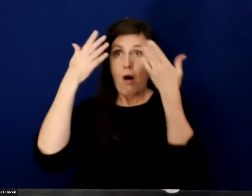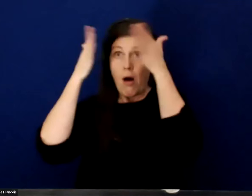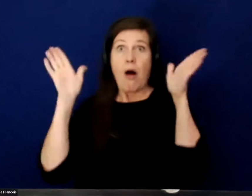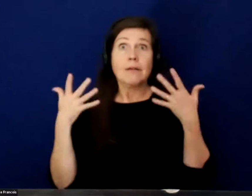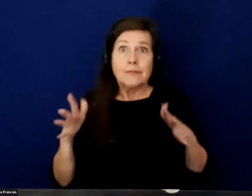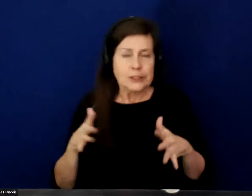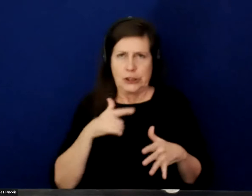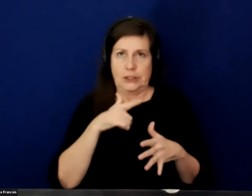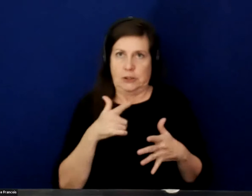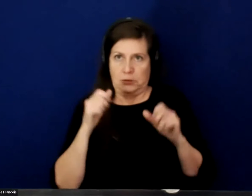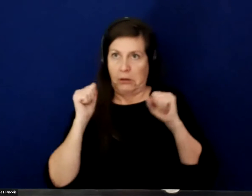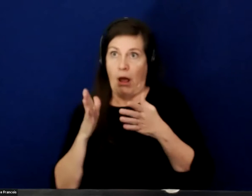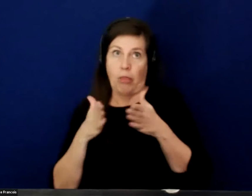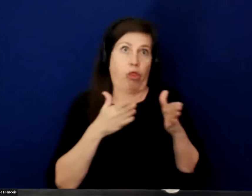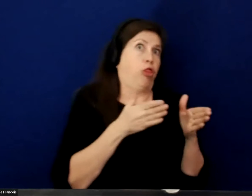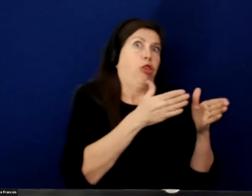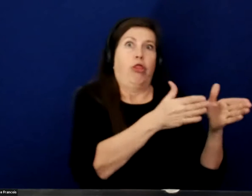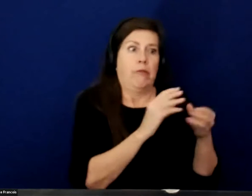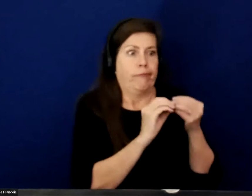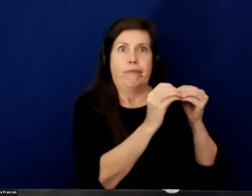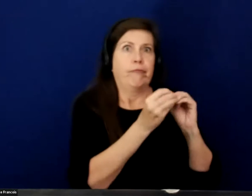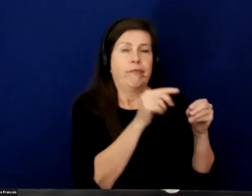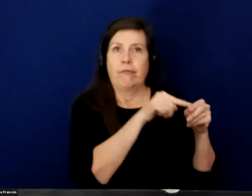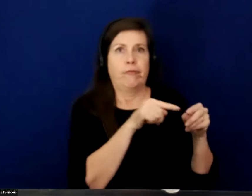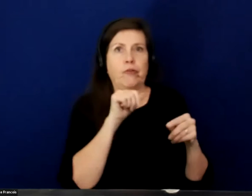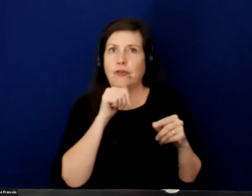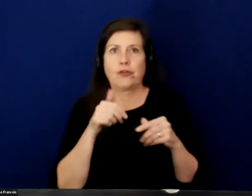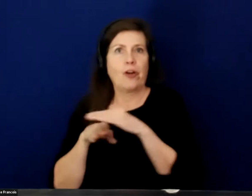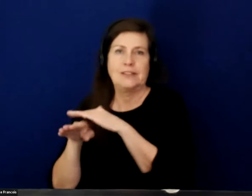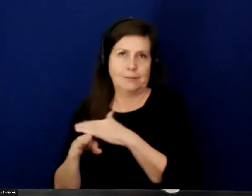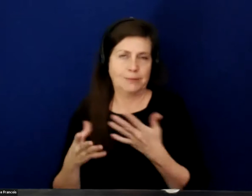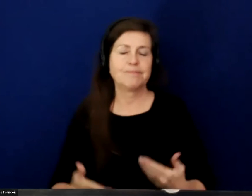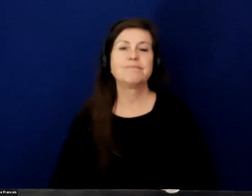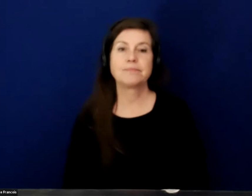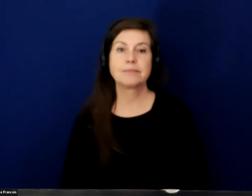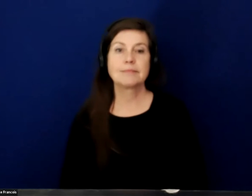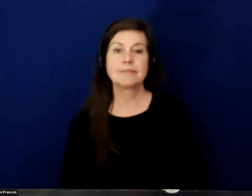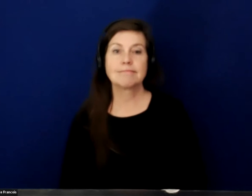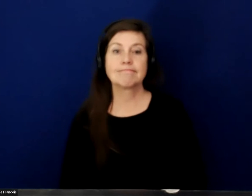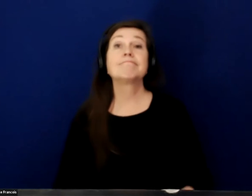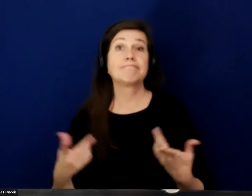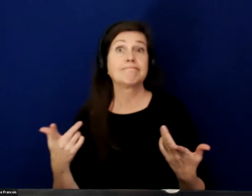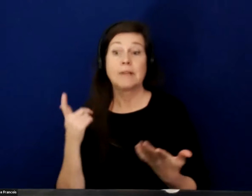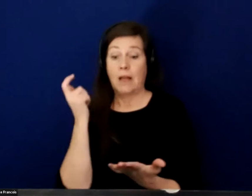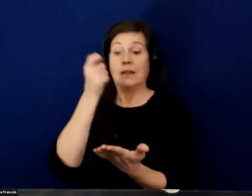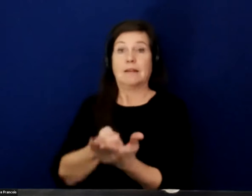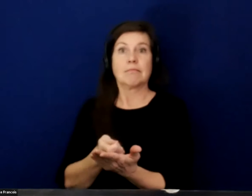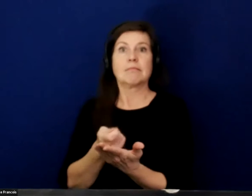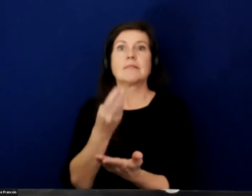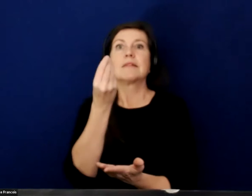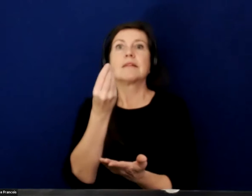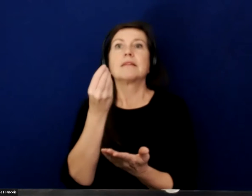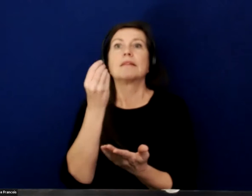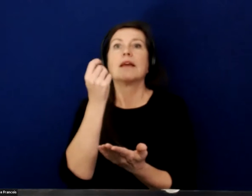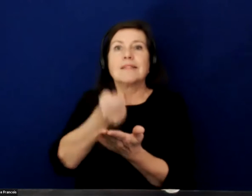No, I absolutely agree. And the reason I was frustrated here was that the whole tender was about user requirements for people with